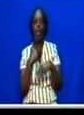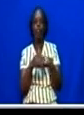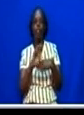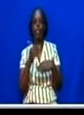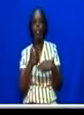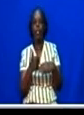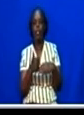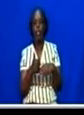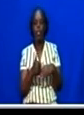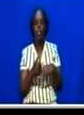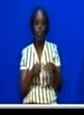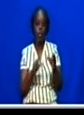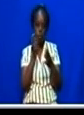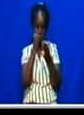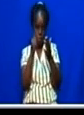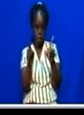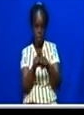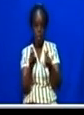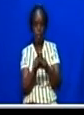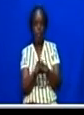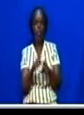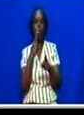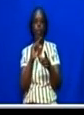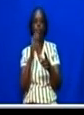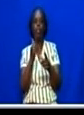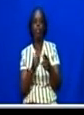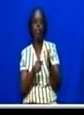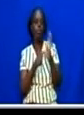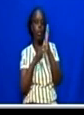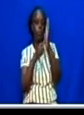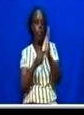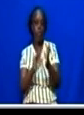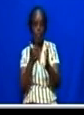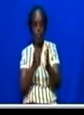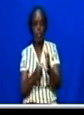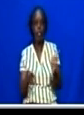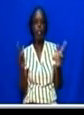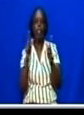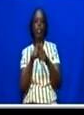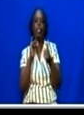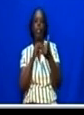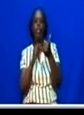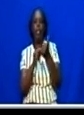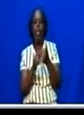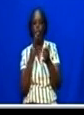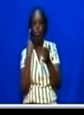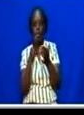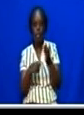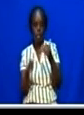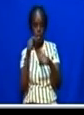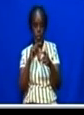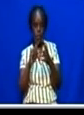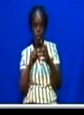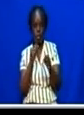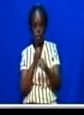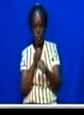not jumbling them up and down. So the one comes first should appear first until the last one that comes in. That's why